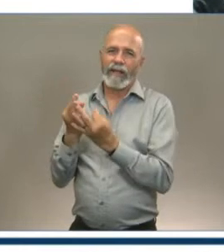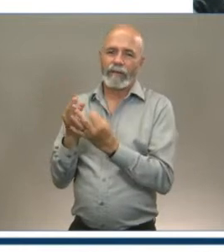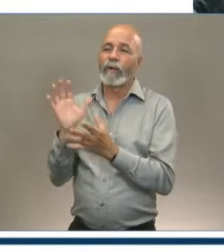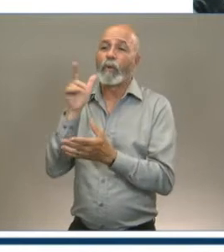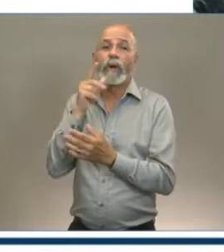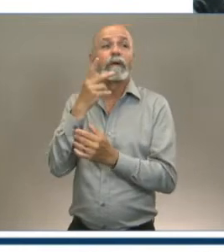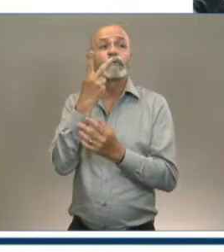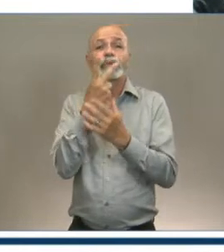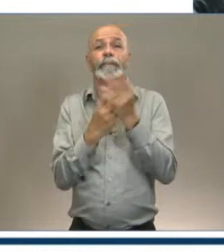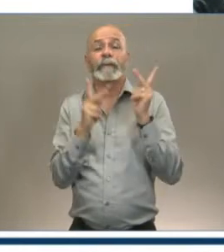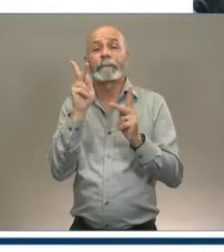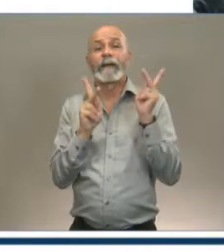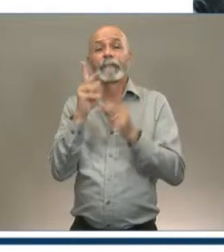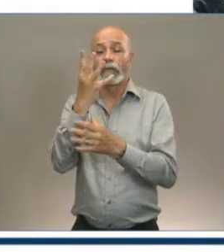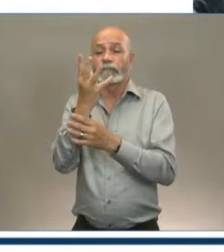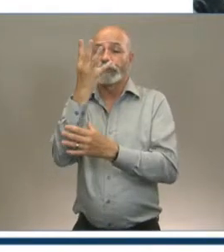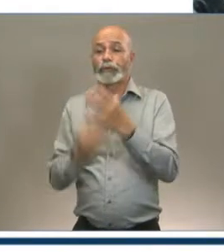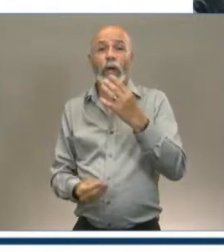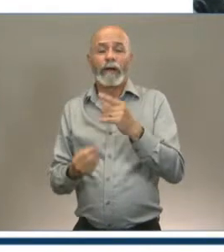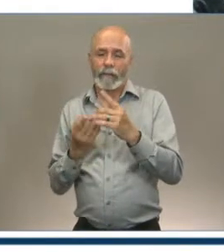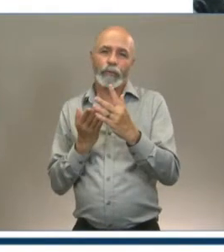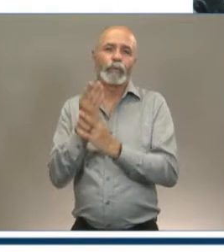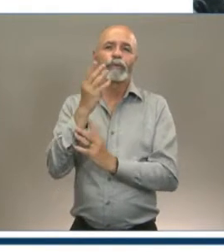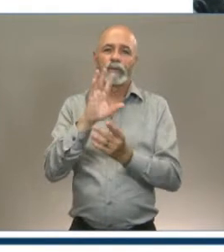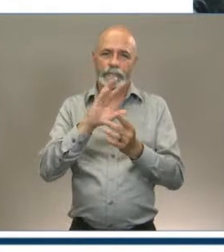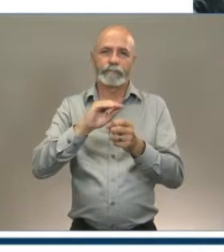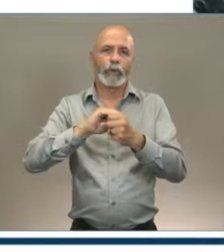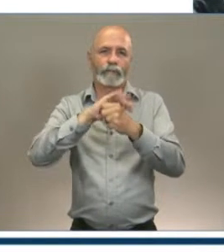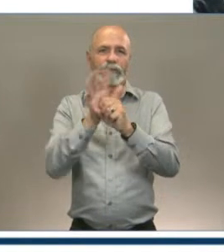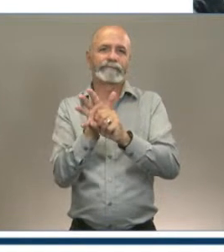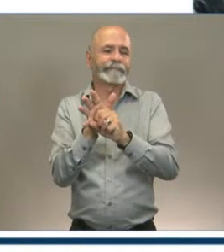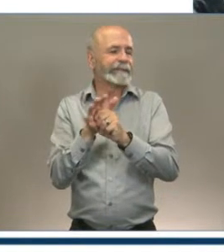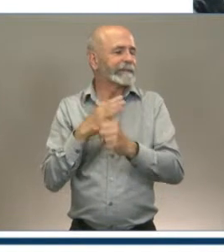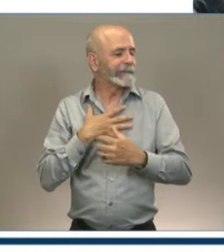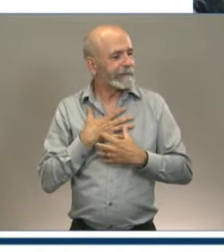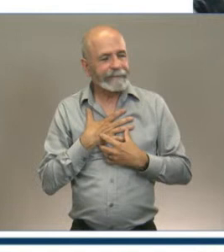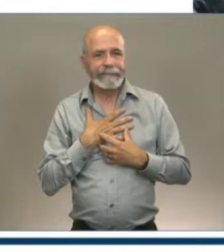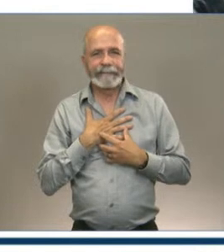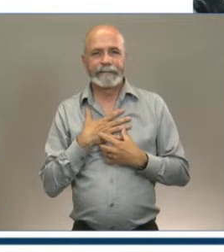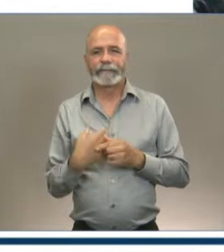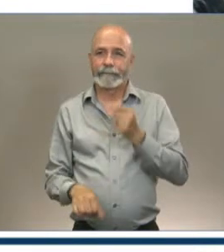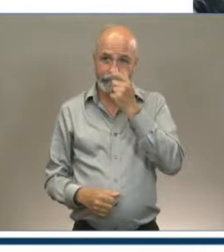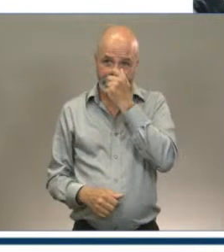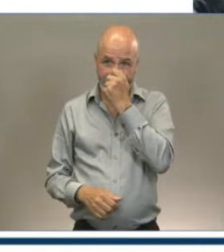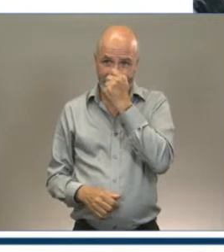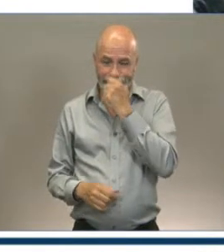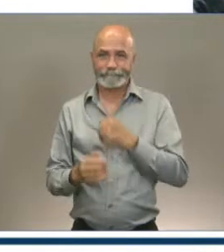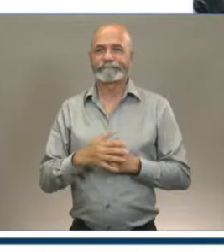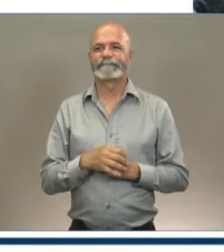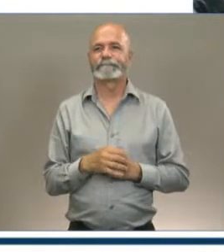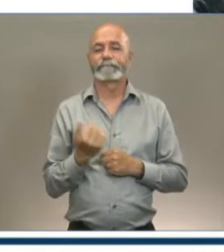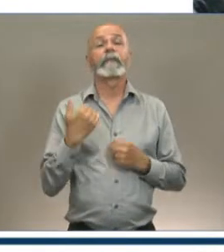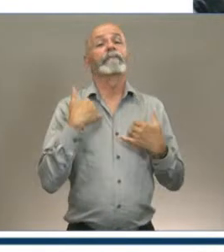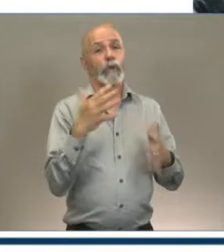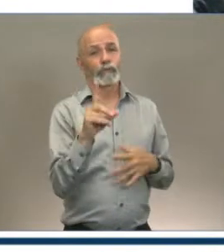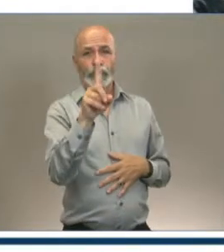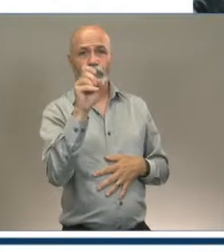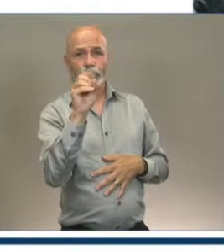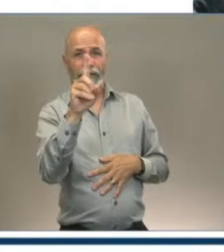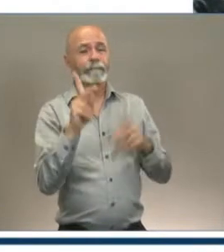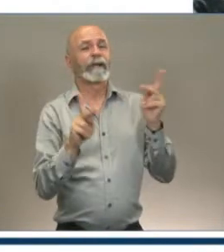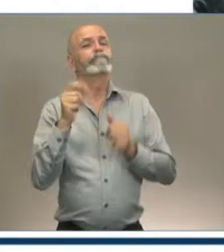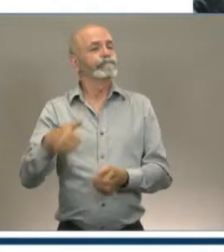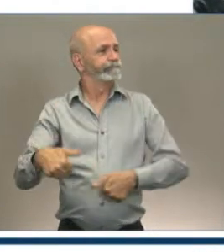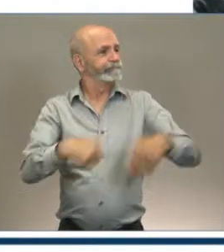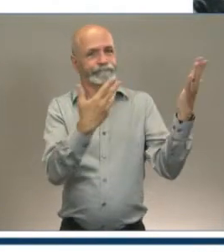result of COVID-19. As you indicated, as of 10:30 this morning, we have 101 people in hospital with COVID, and